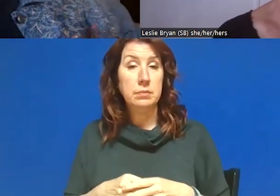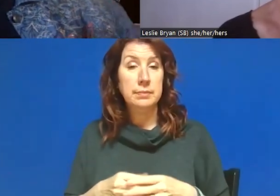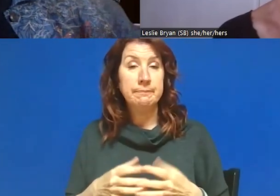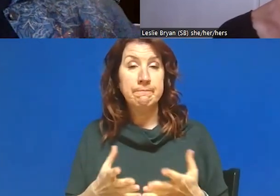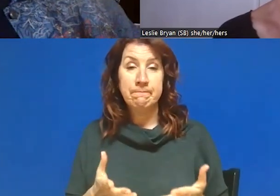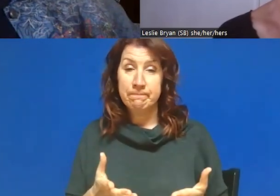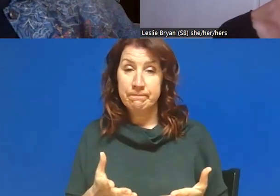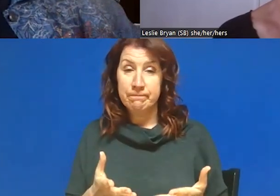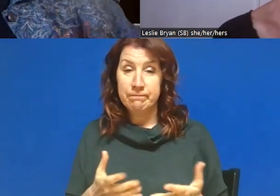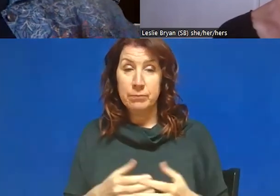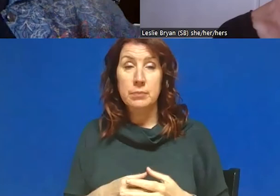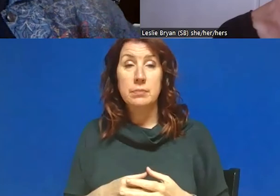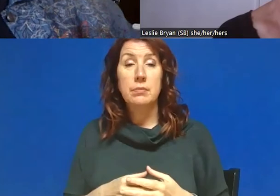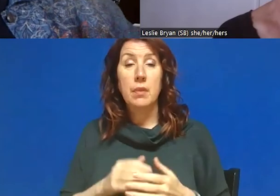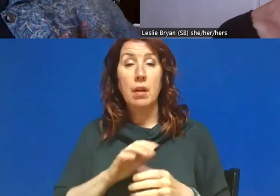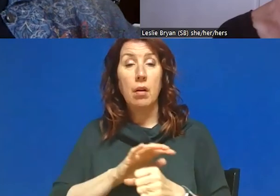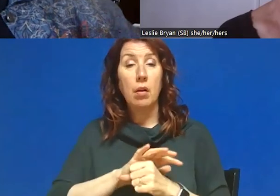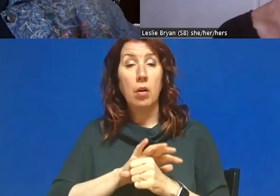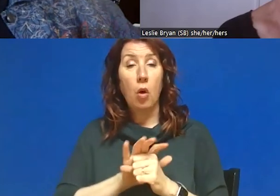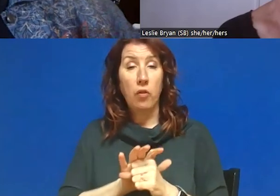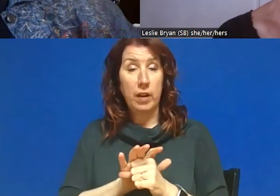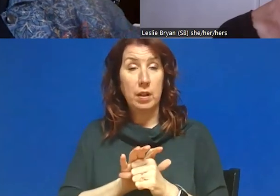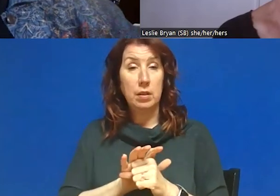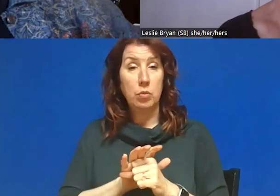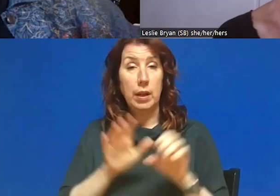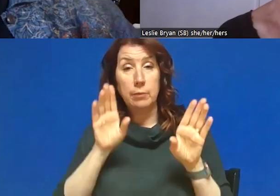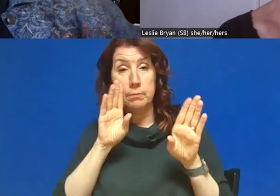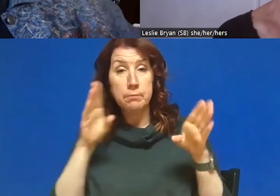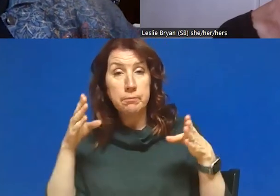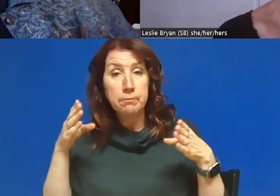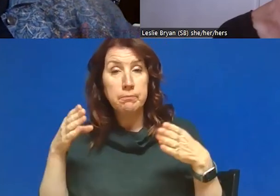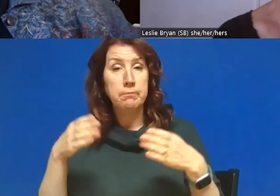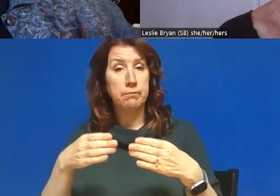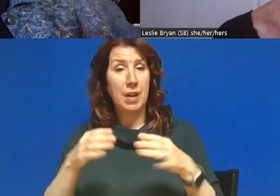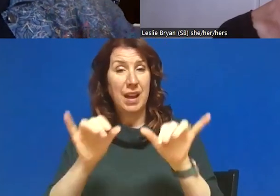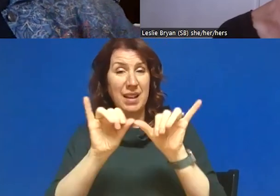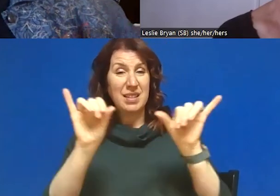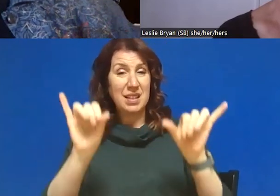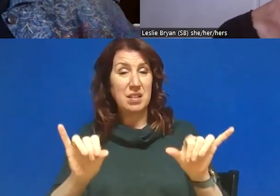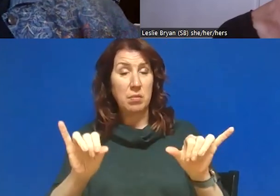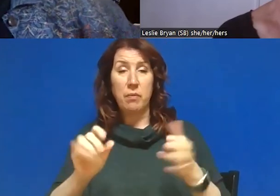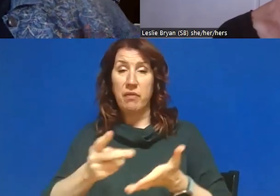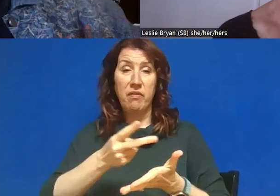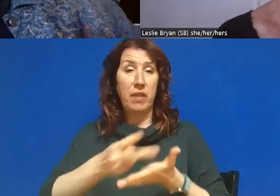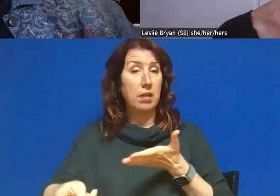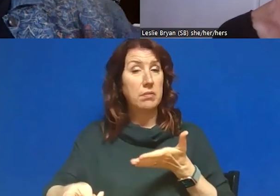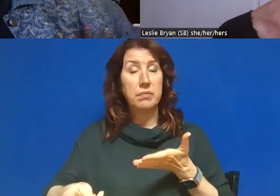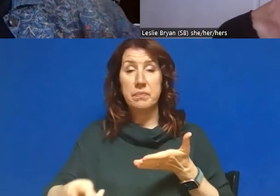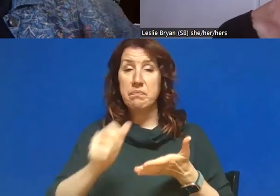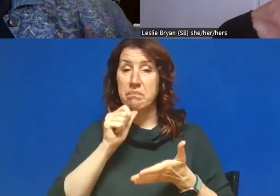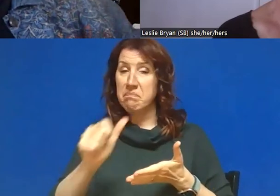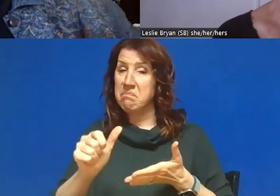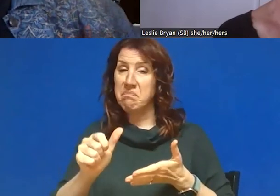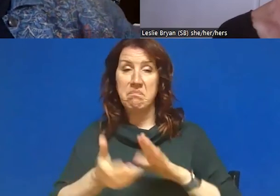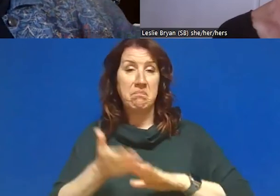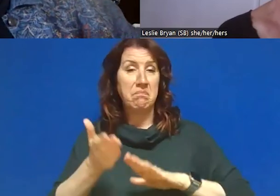it's COVID really shone a light on a lot of systems that are just not functioning. Mm-hmm.